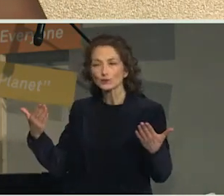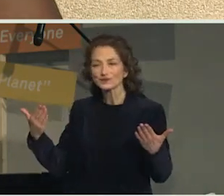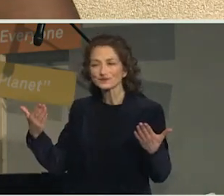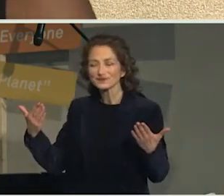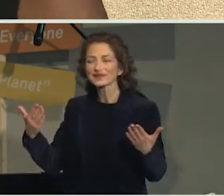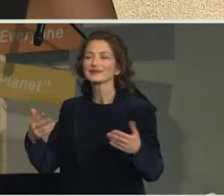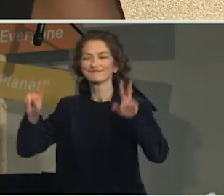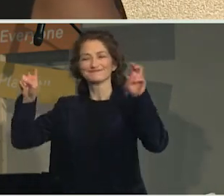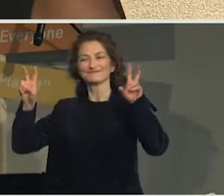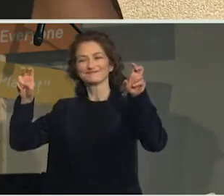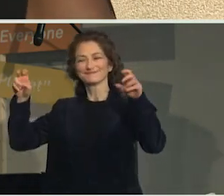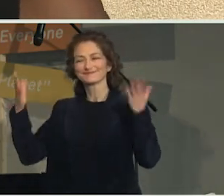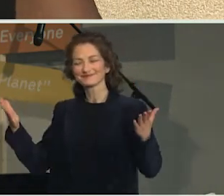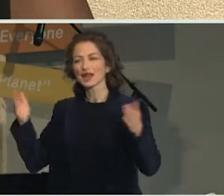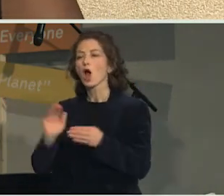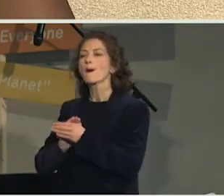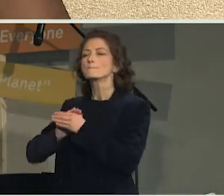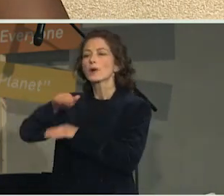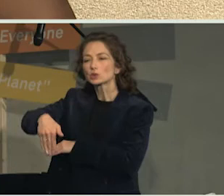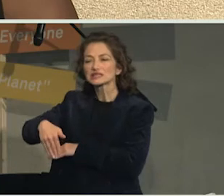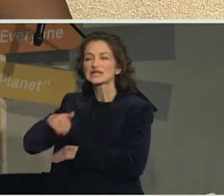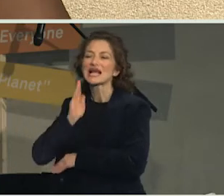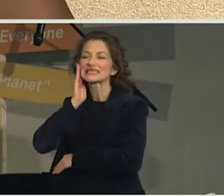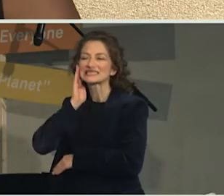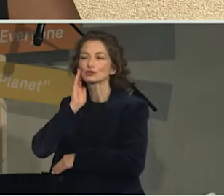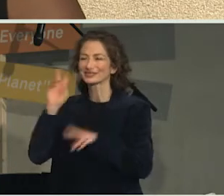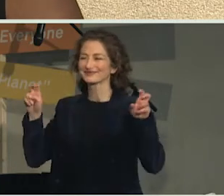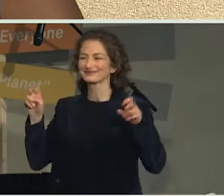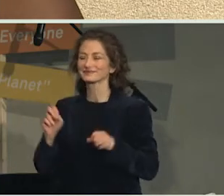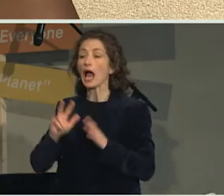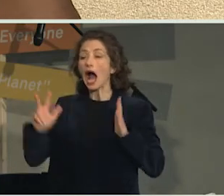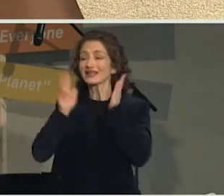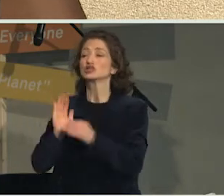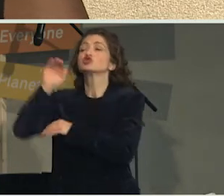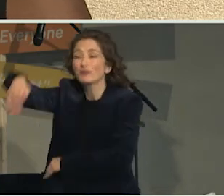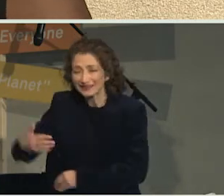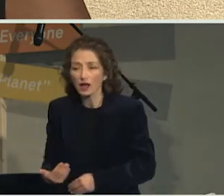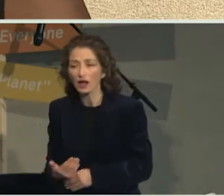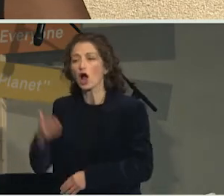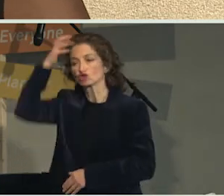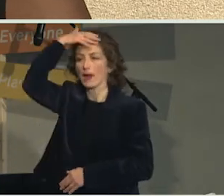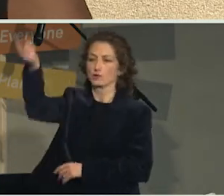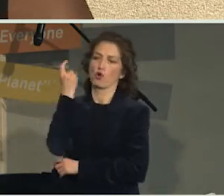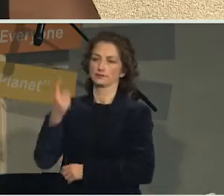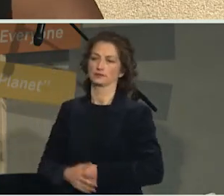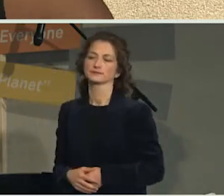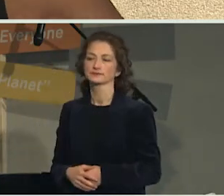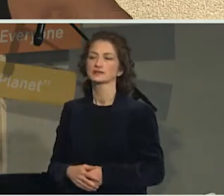8 years later, we got Donald Trump. And recall, it was his very fine people who marched with